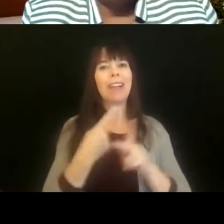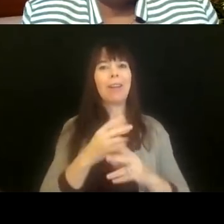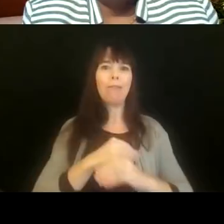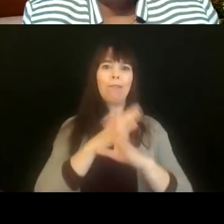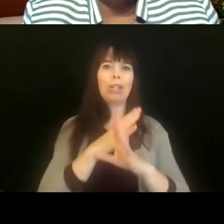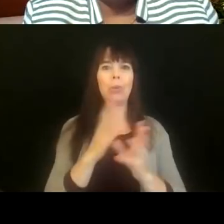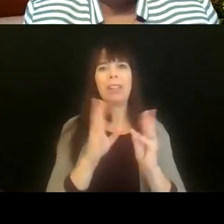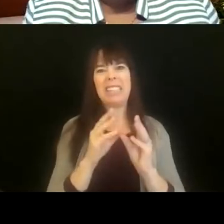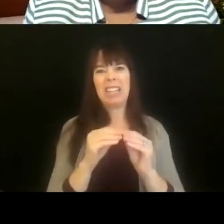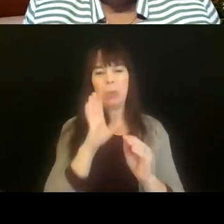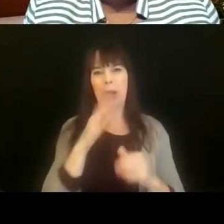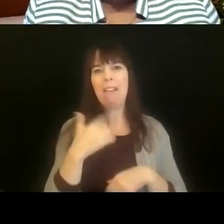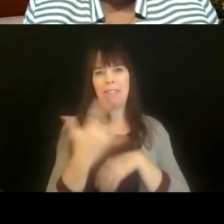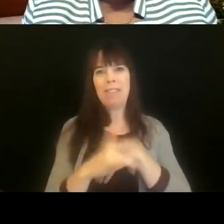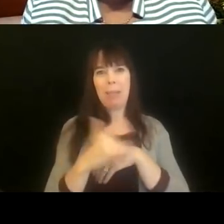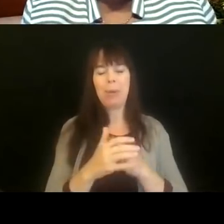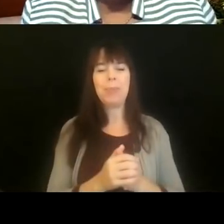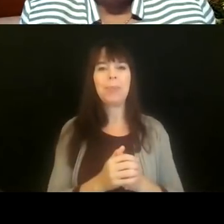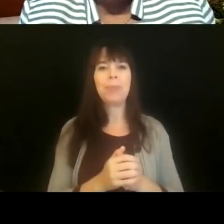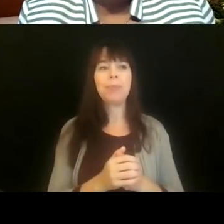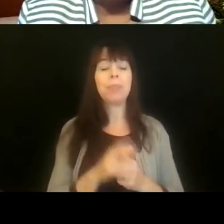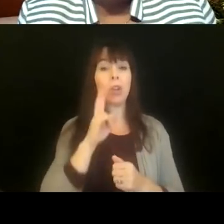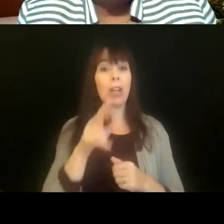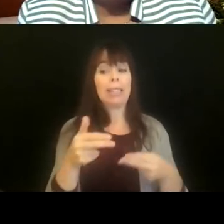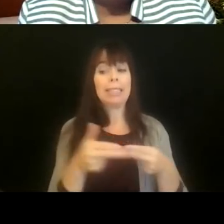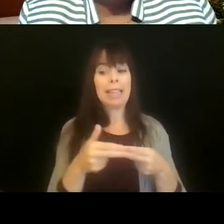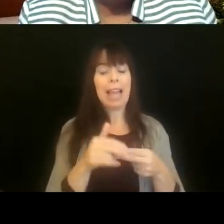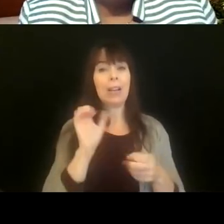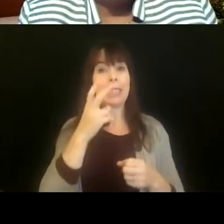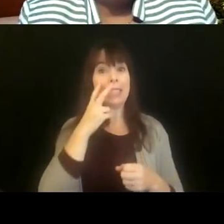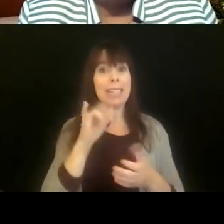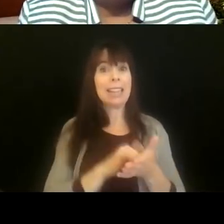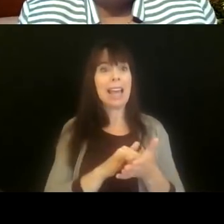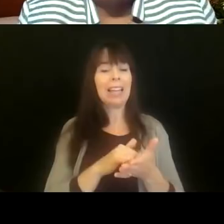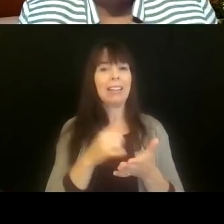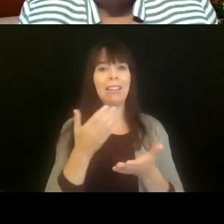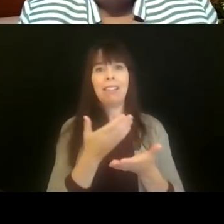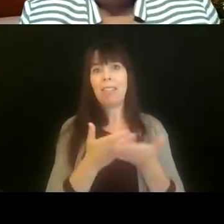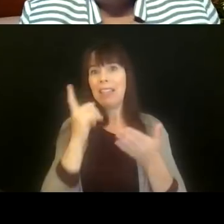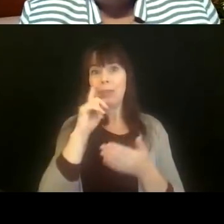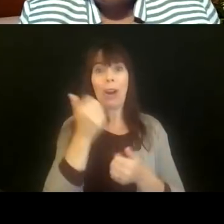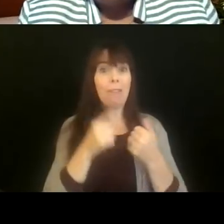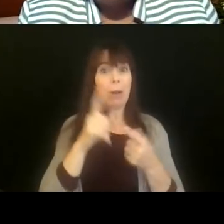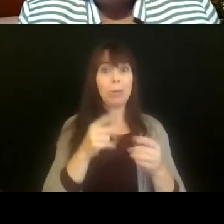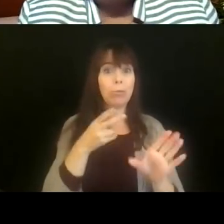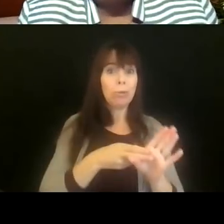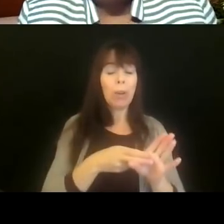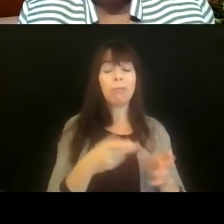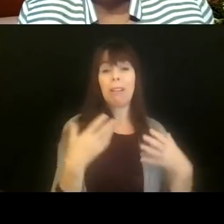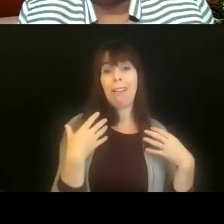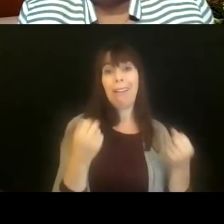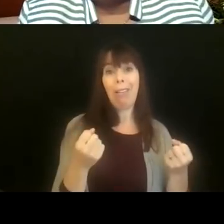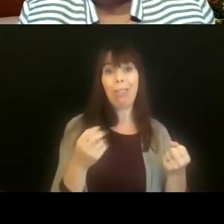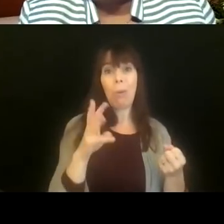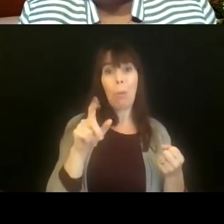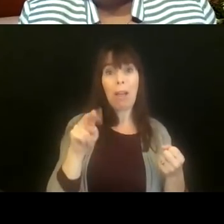we have available. As you look at the slide, you'll see that there's things for everyone: health and wellness,